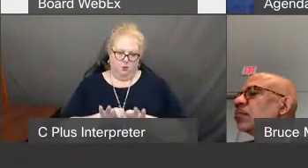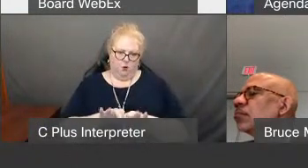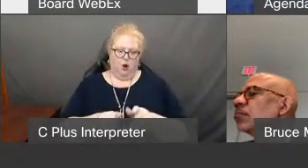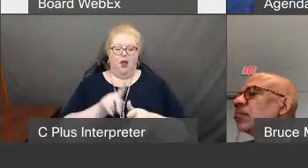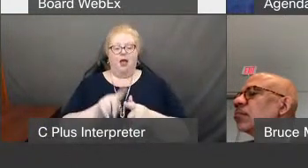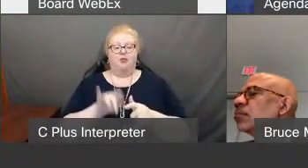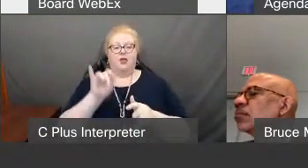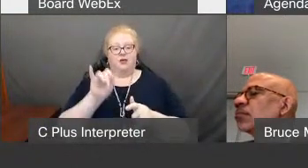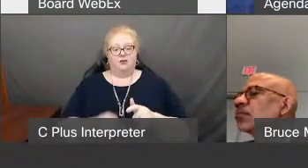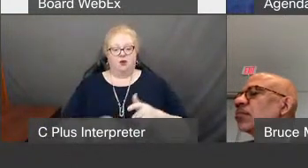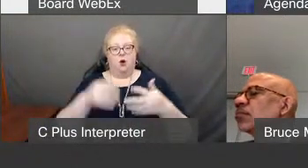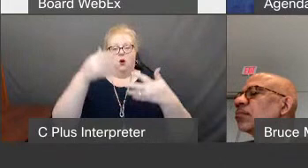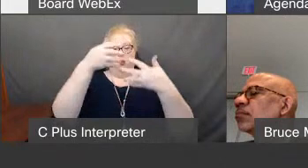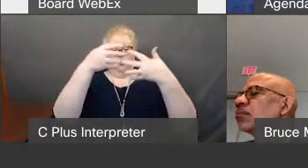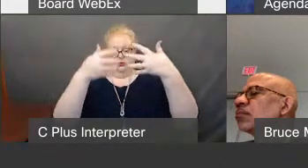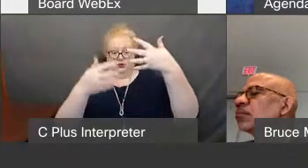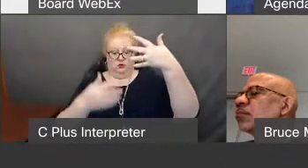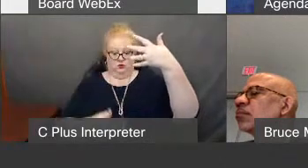come up with this